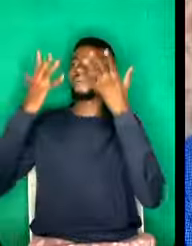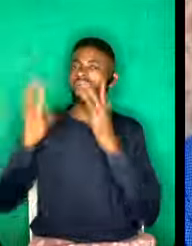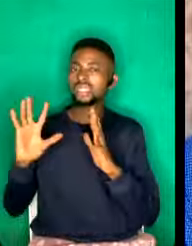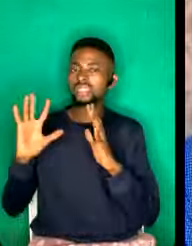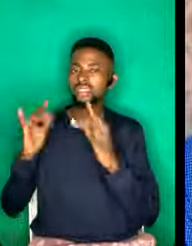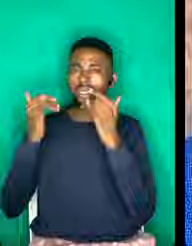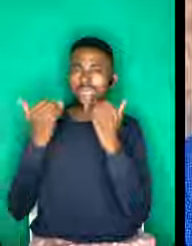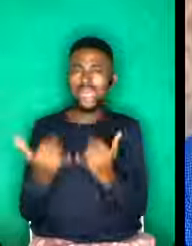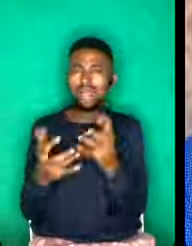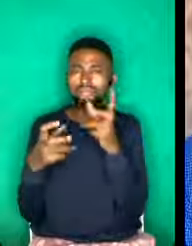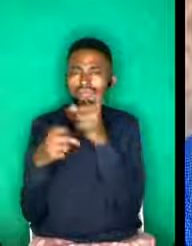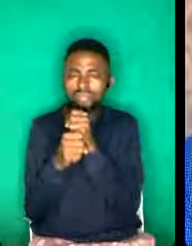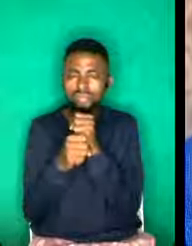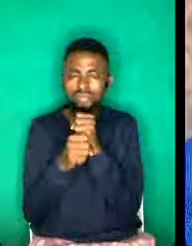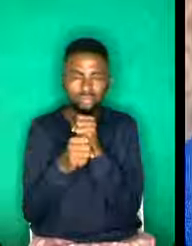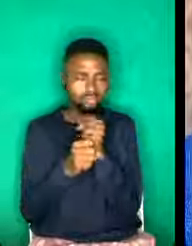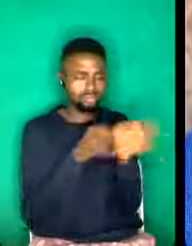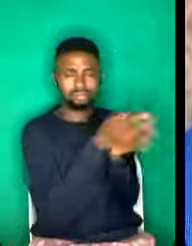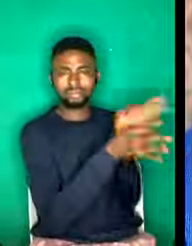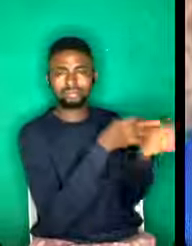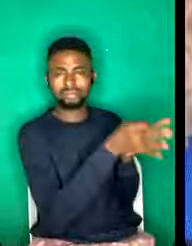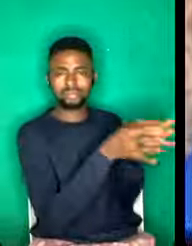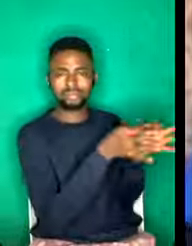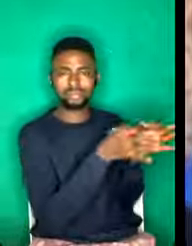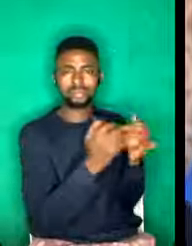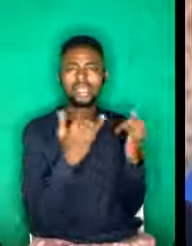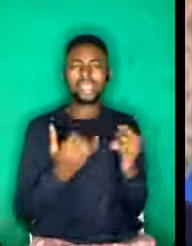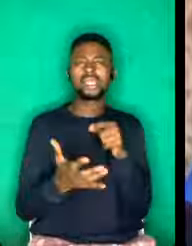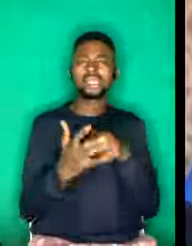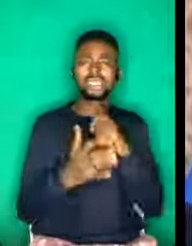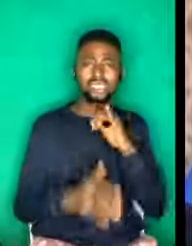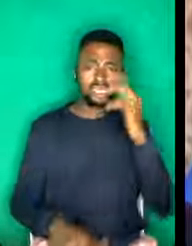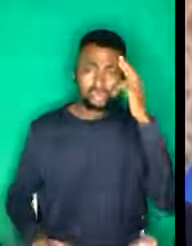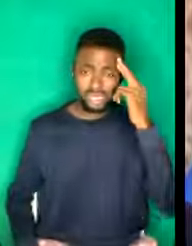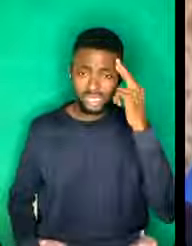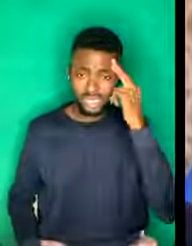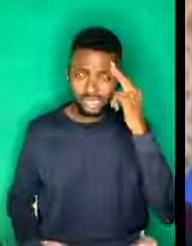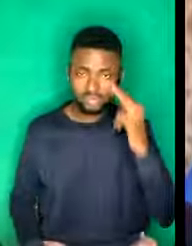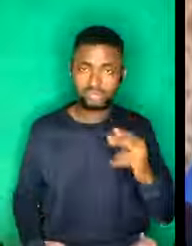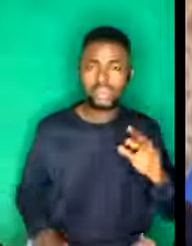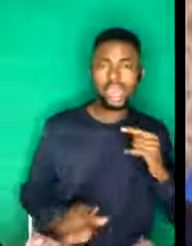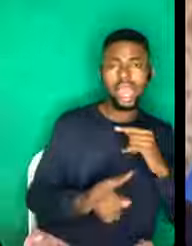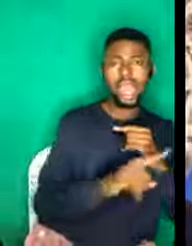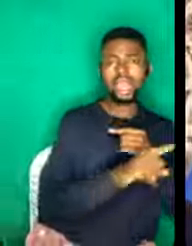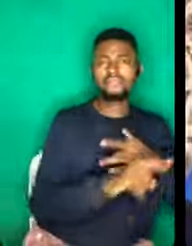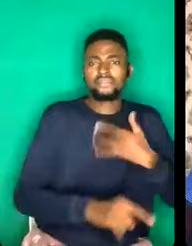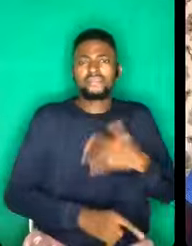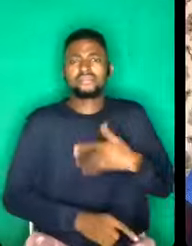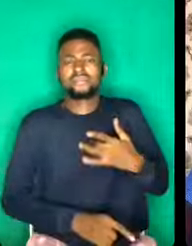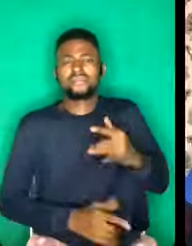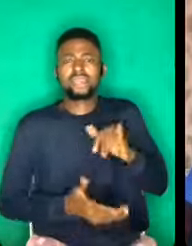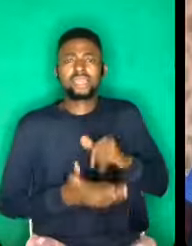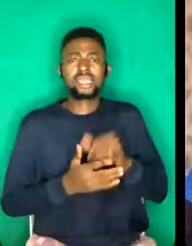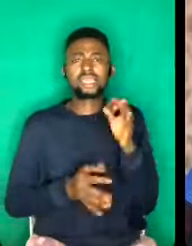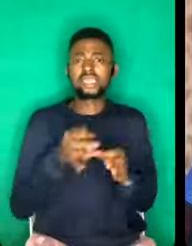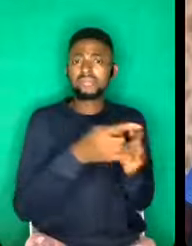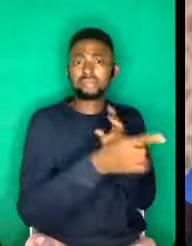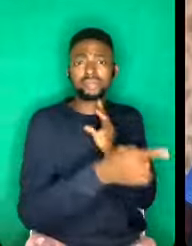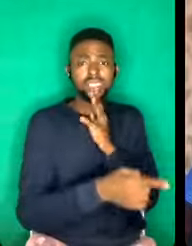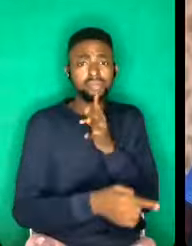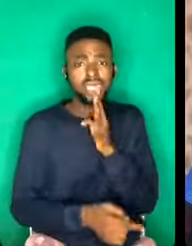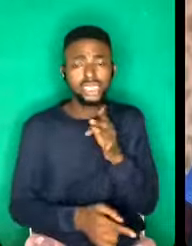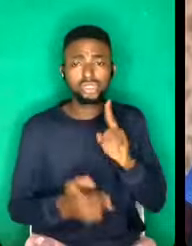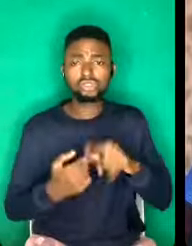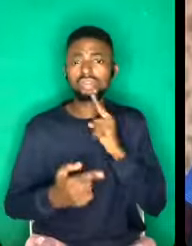That thing pains me. Now, this is the reason. Because I feel that if I'm speaking to the deaf